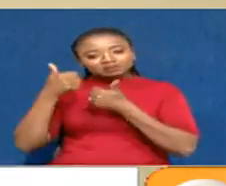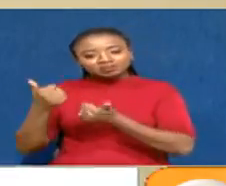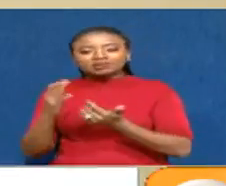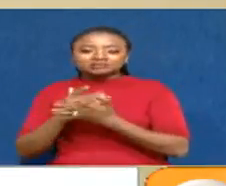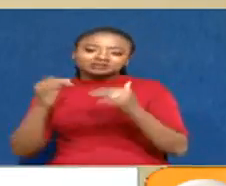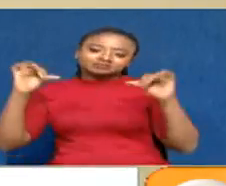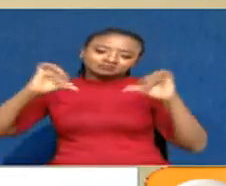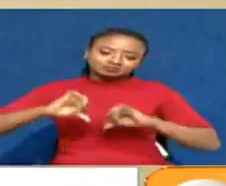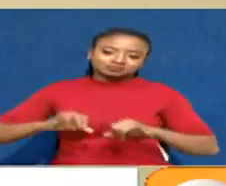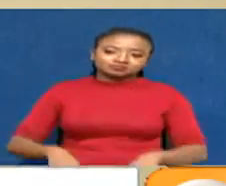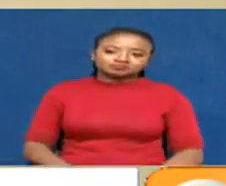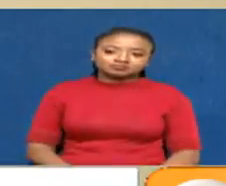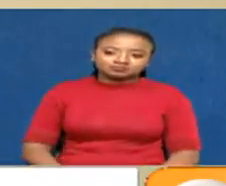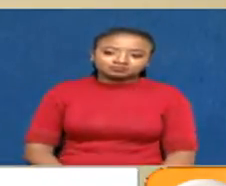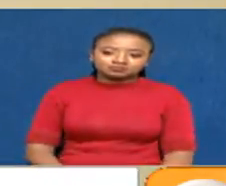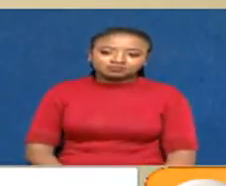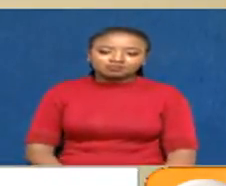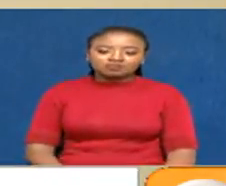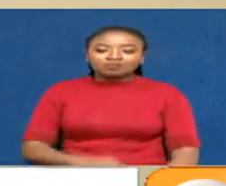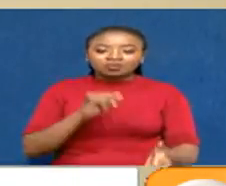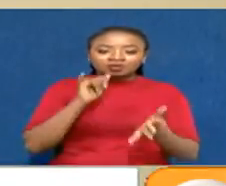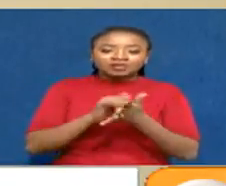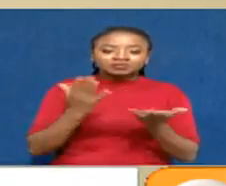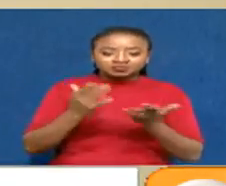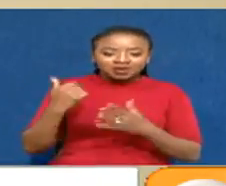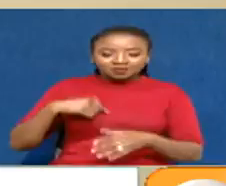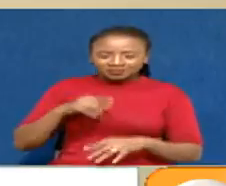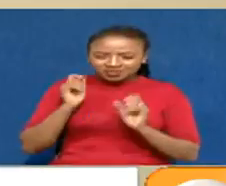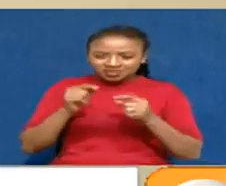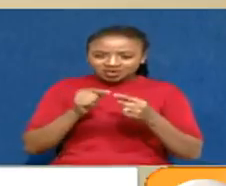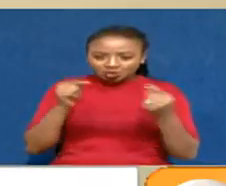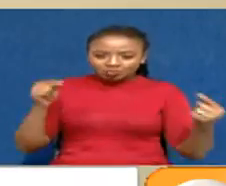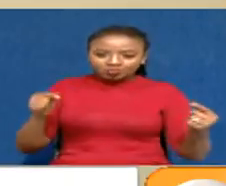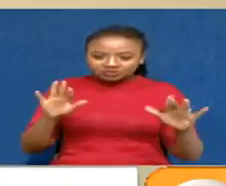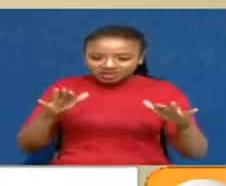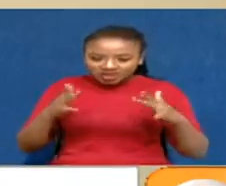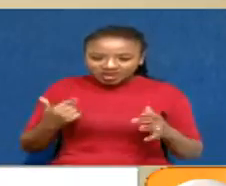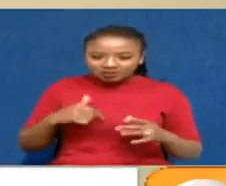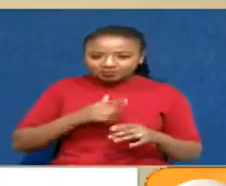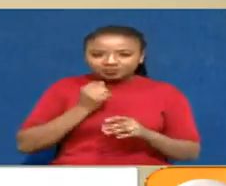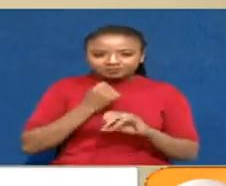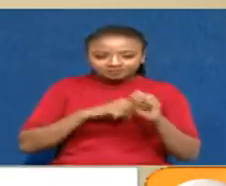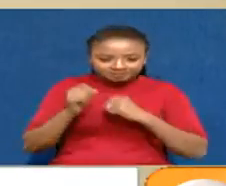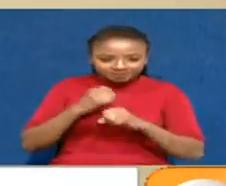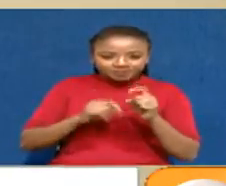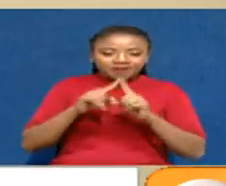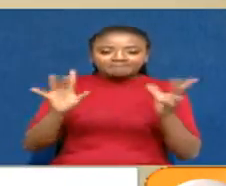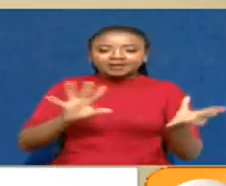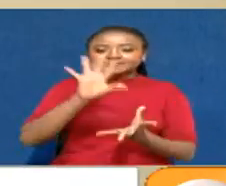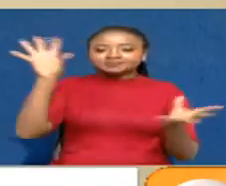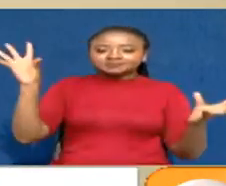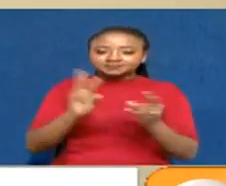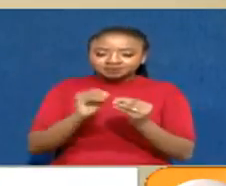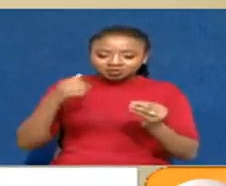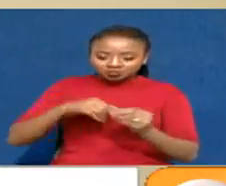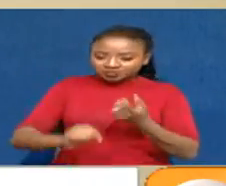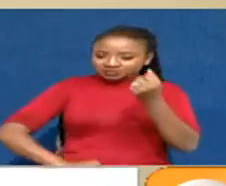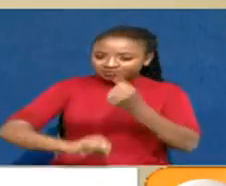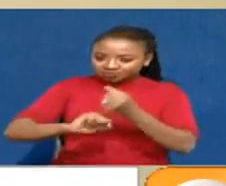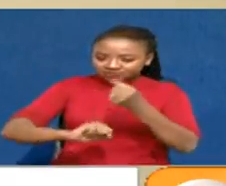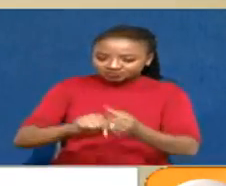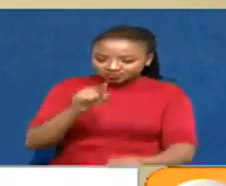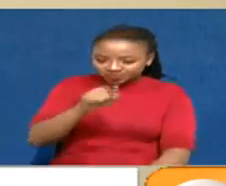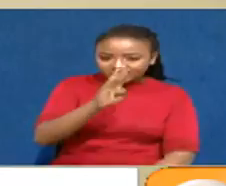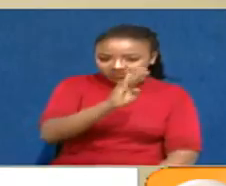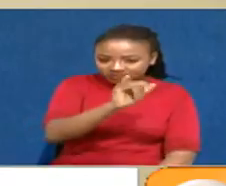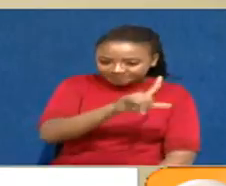risks to consumers. And so that's where we tend to disagree in terms of how we do the regulation. But in summary, we are in favor of regulation of our